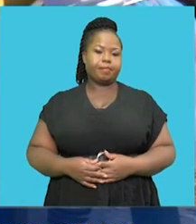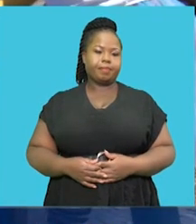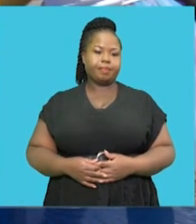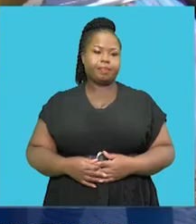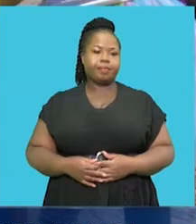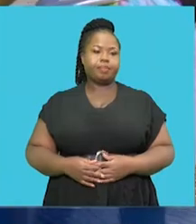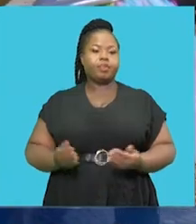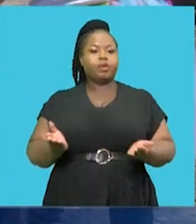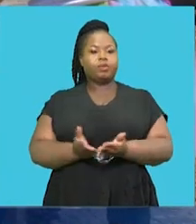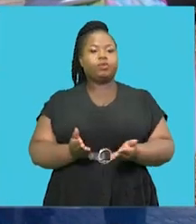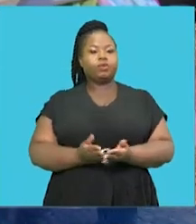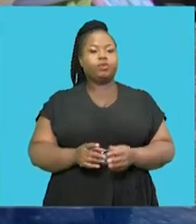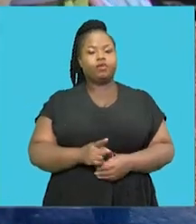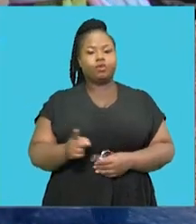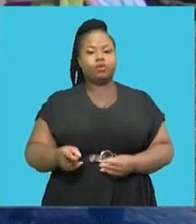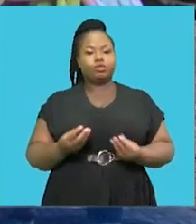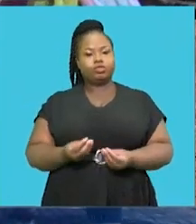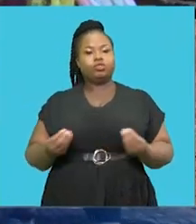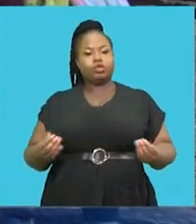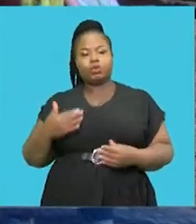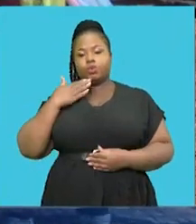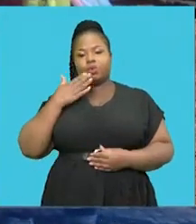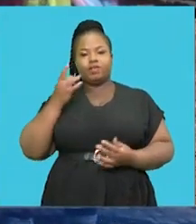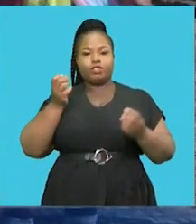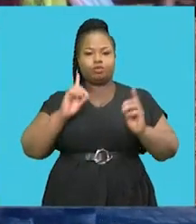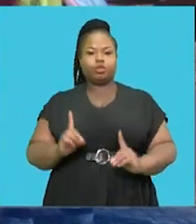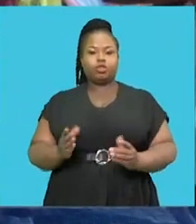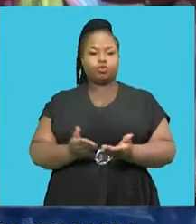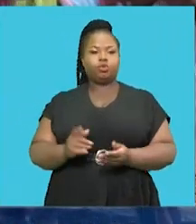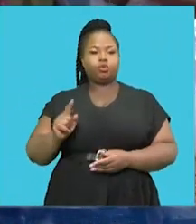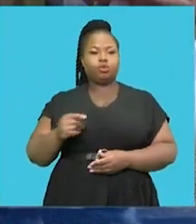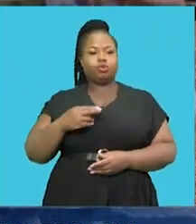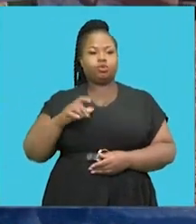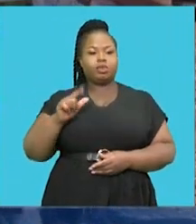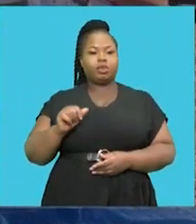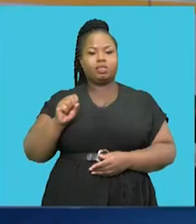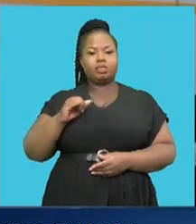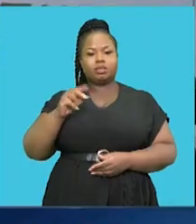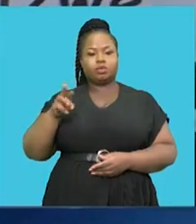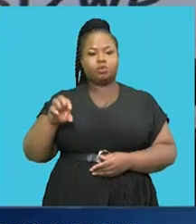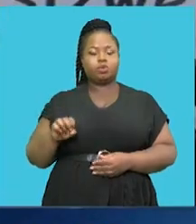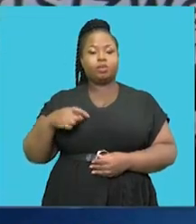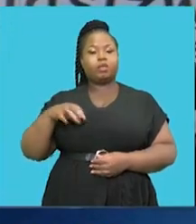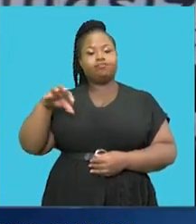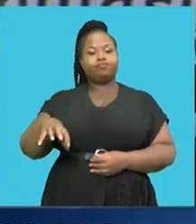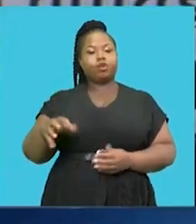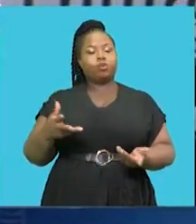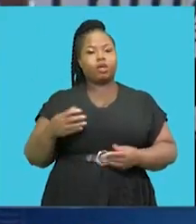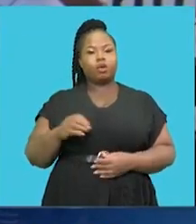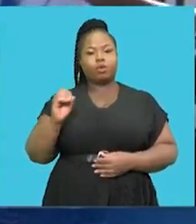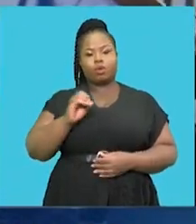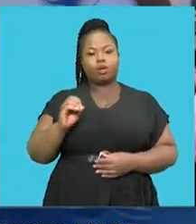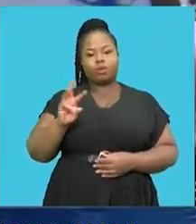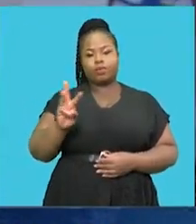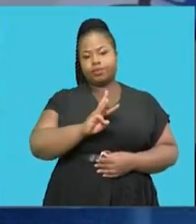Iskolo sabafundi yabani mpuno izikete gile yo itula Sisu School for Autism esi zinze gundawe ase Orlando